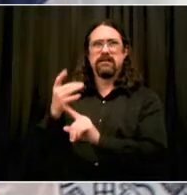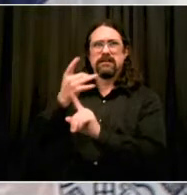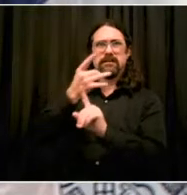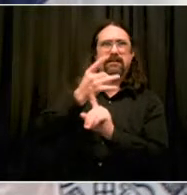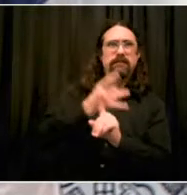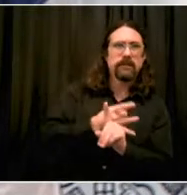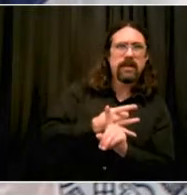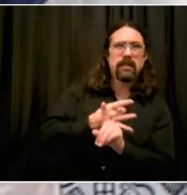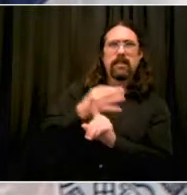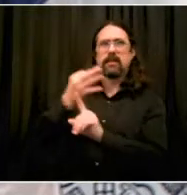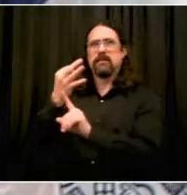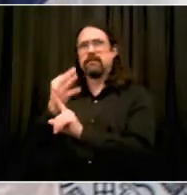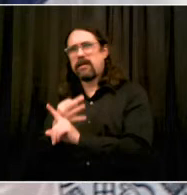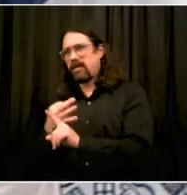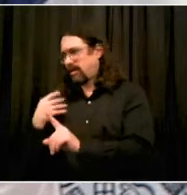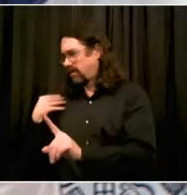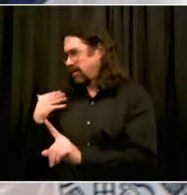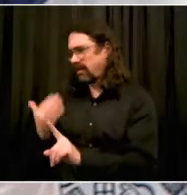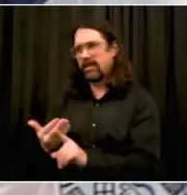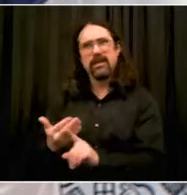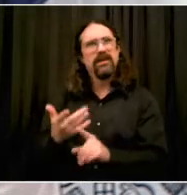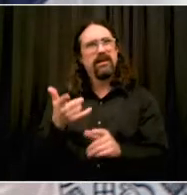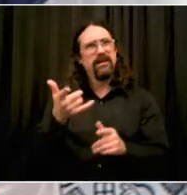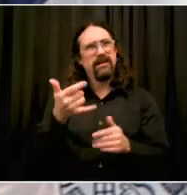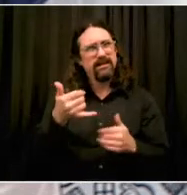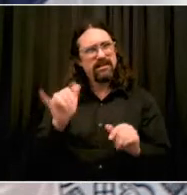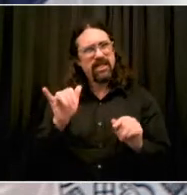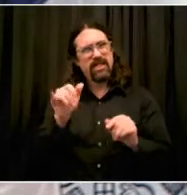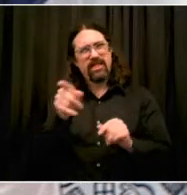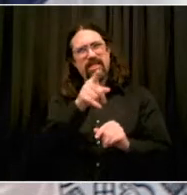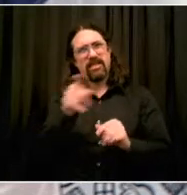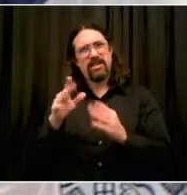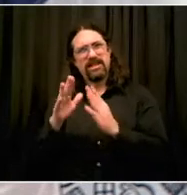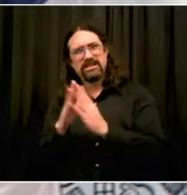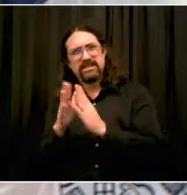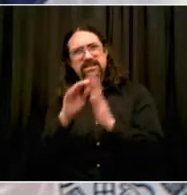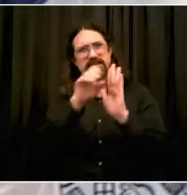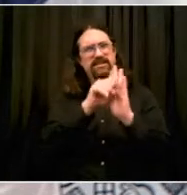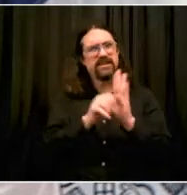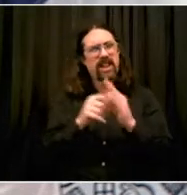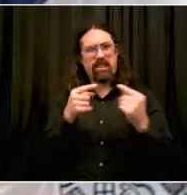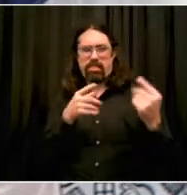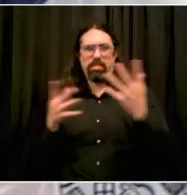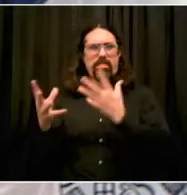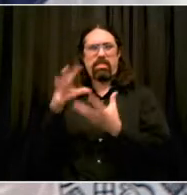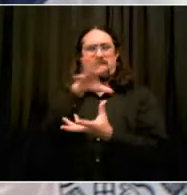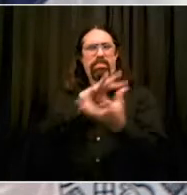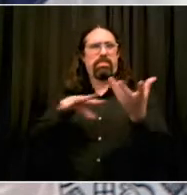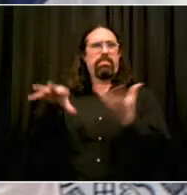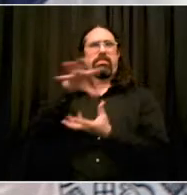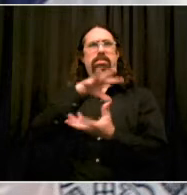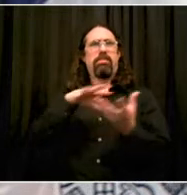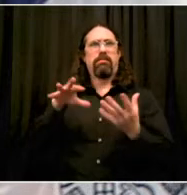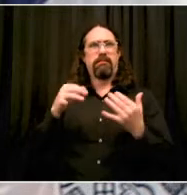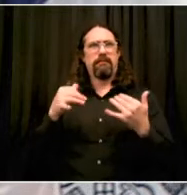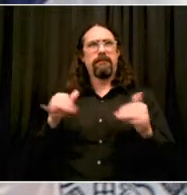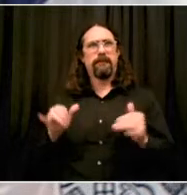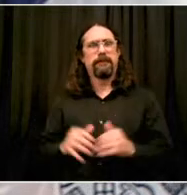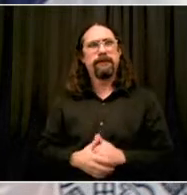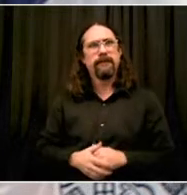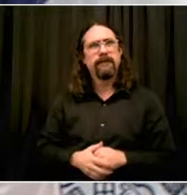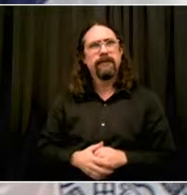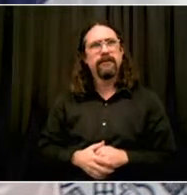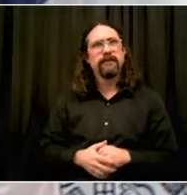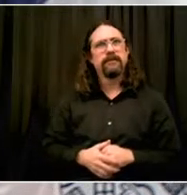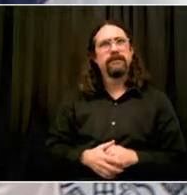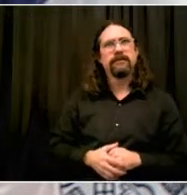Yorkers? No, is the simple answer. And again, I don't, you do know